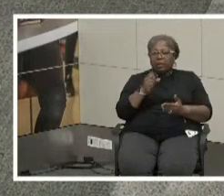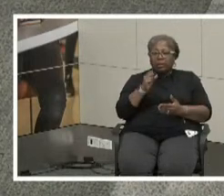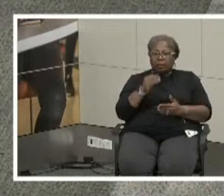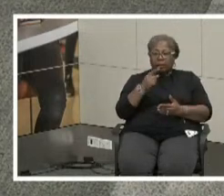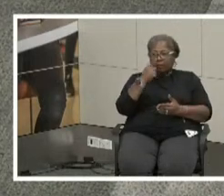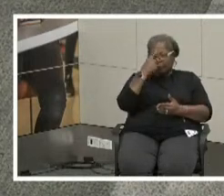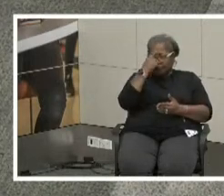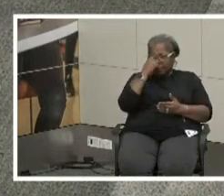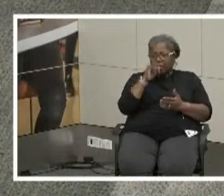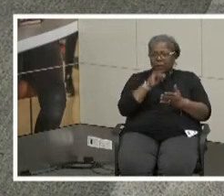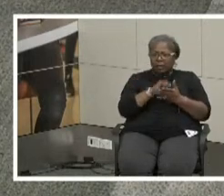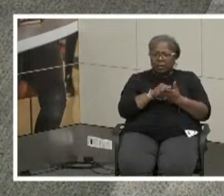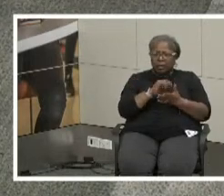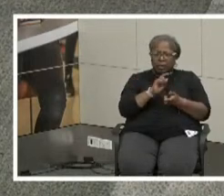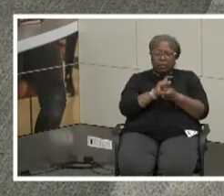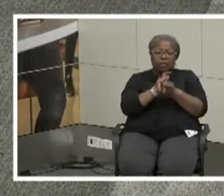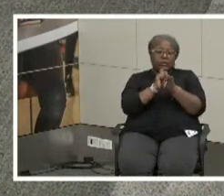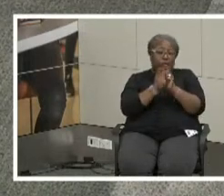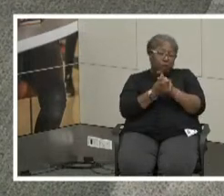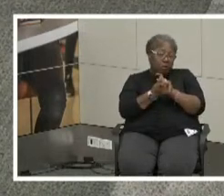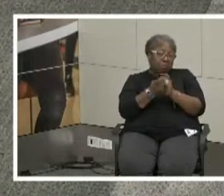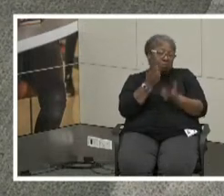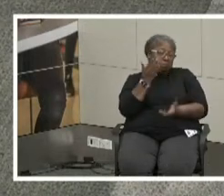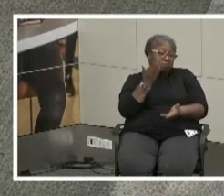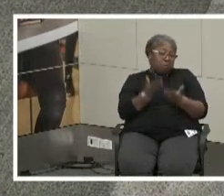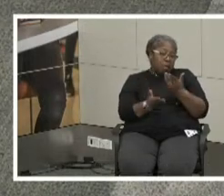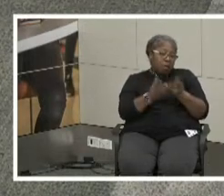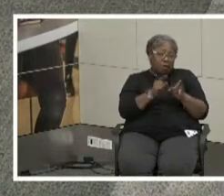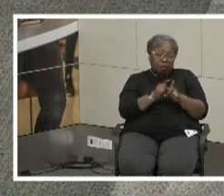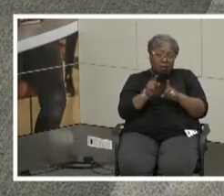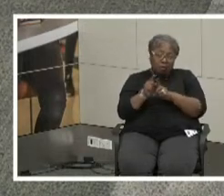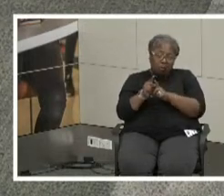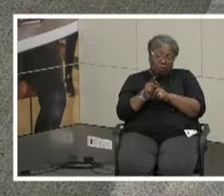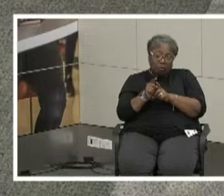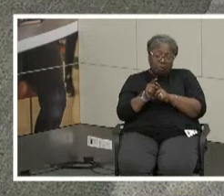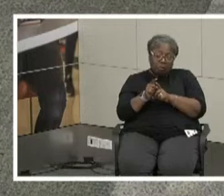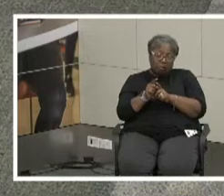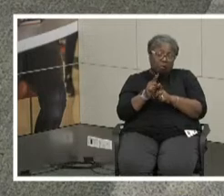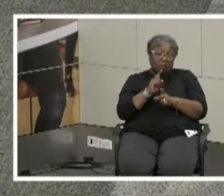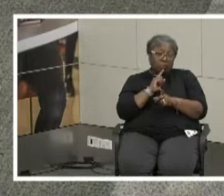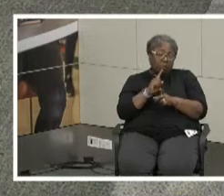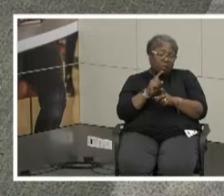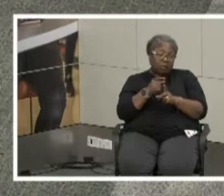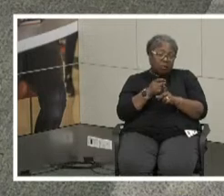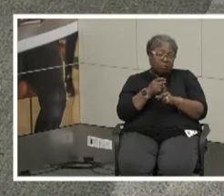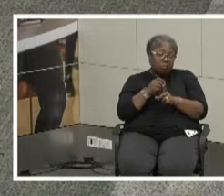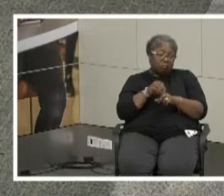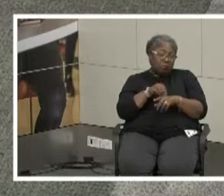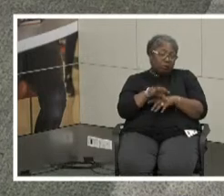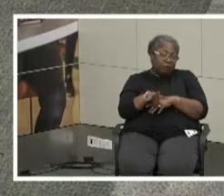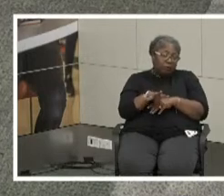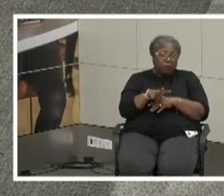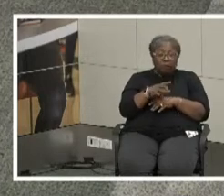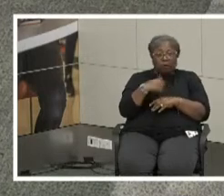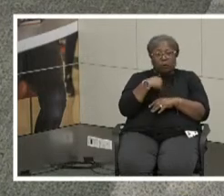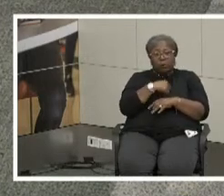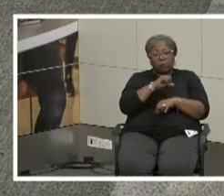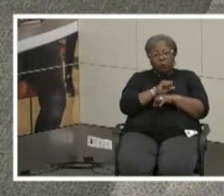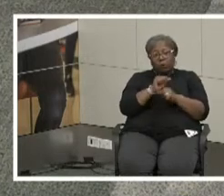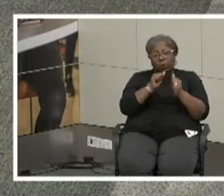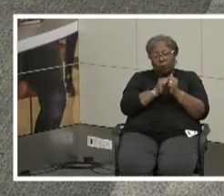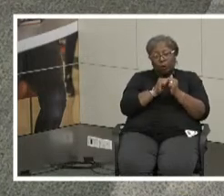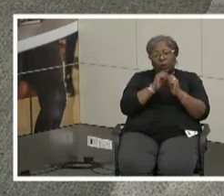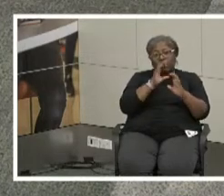so I think that change may also um be an impact and then we're working with